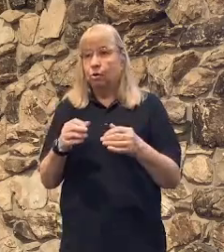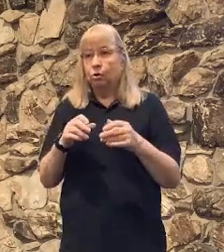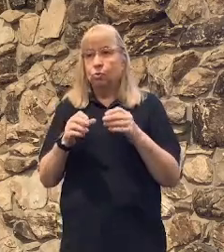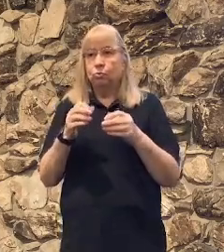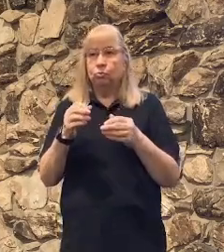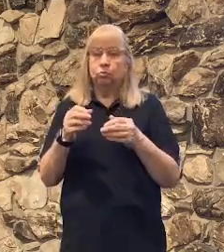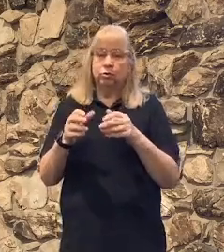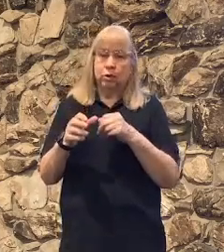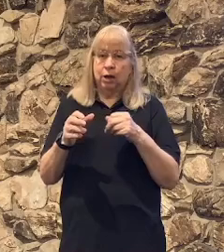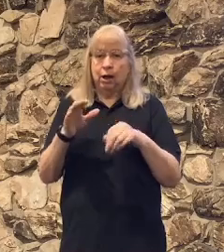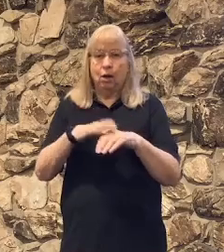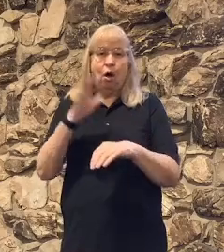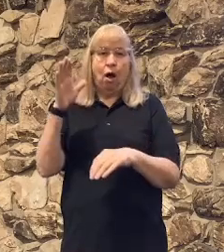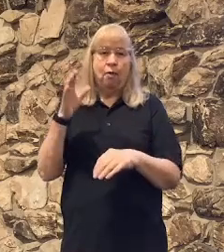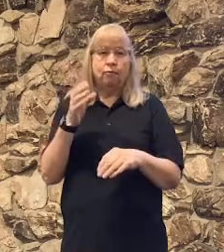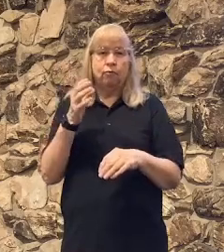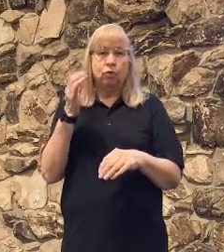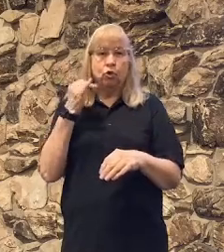next.